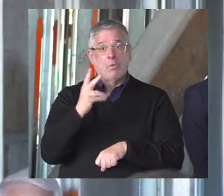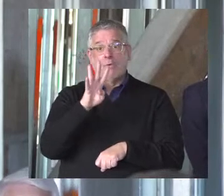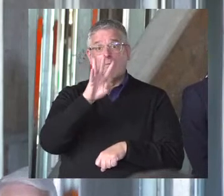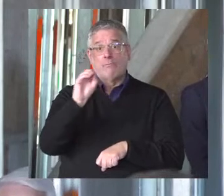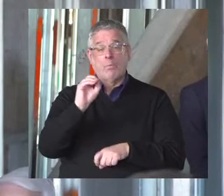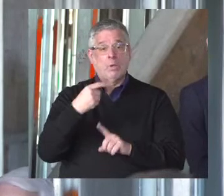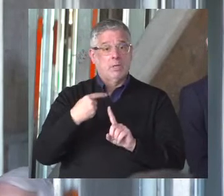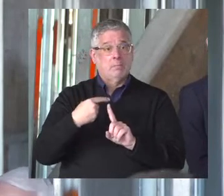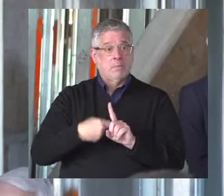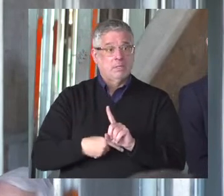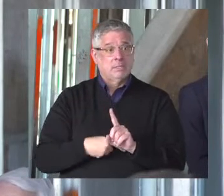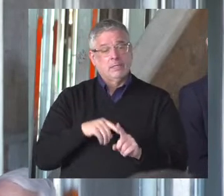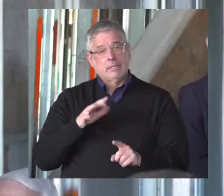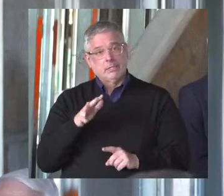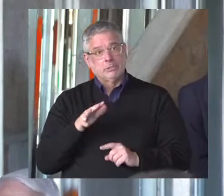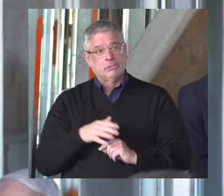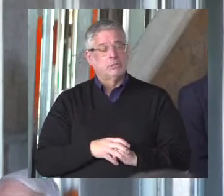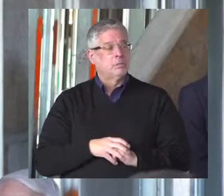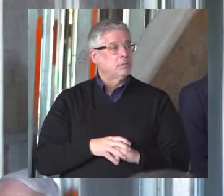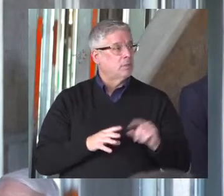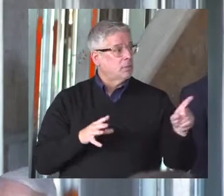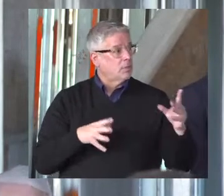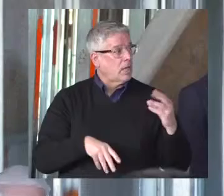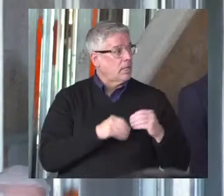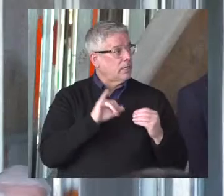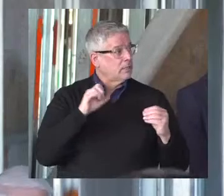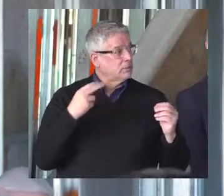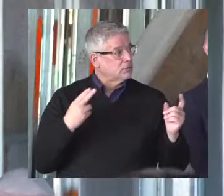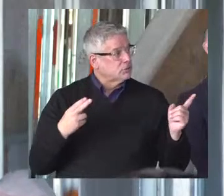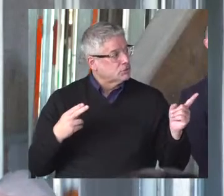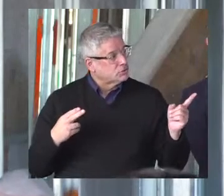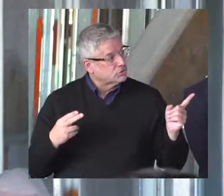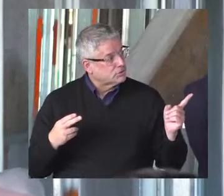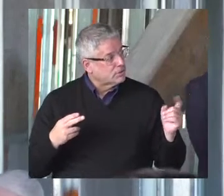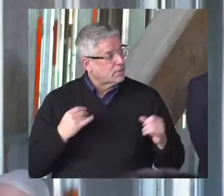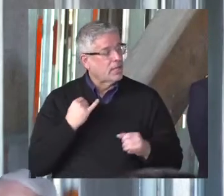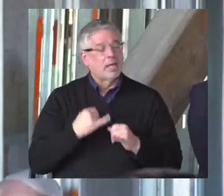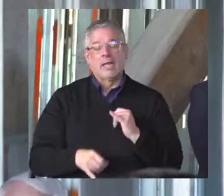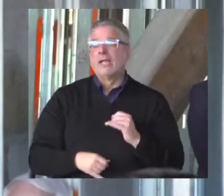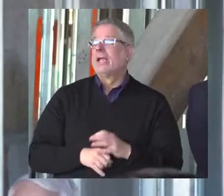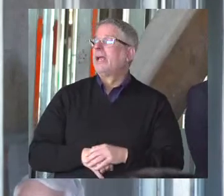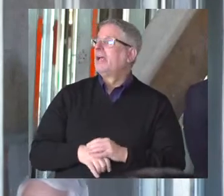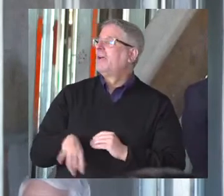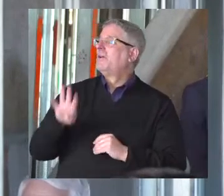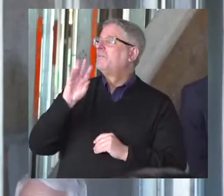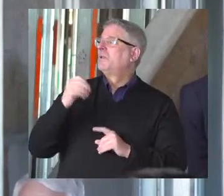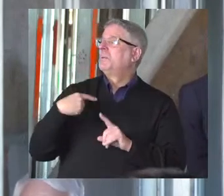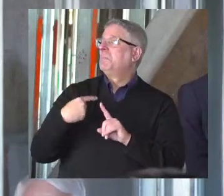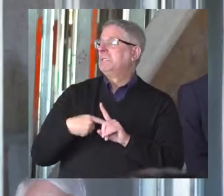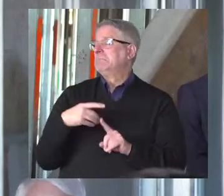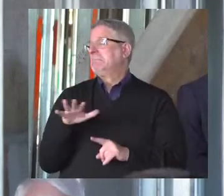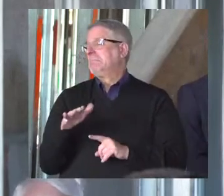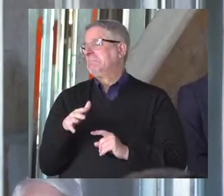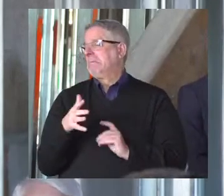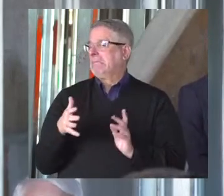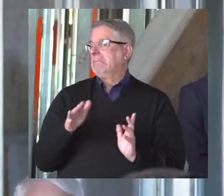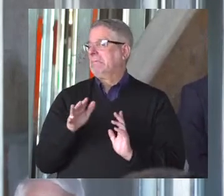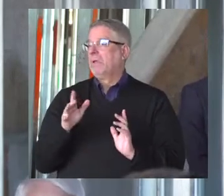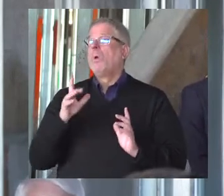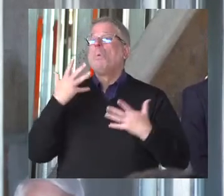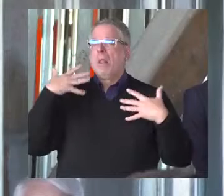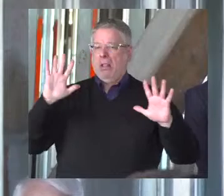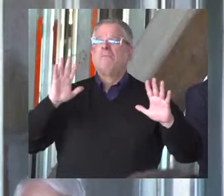curious, ish. I think you added the ish at the end. When this is complete and built